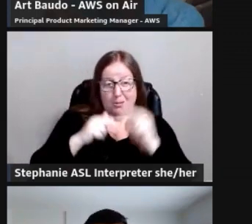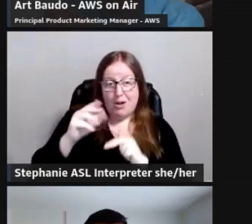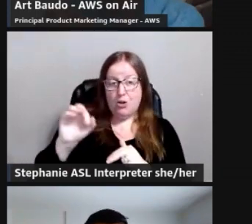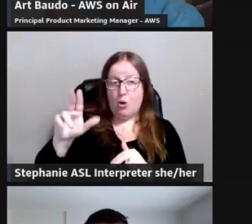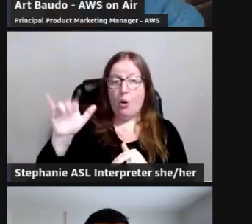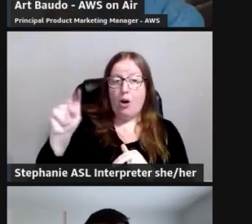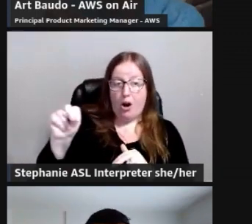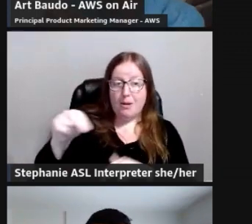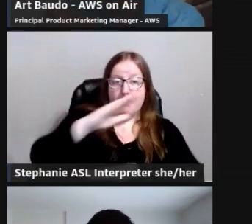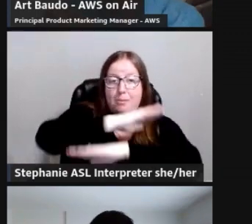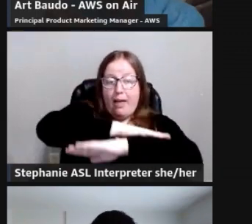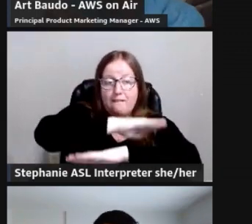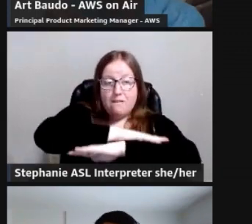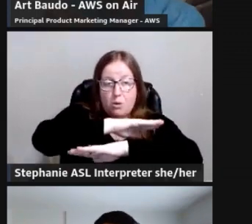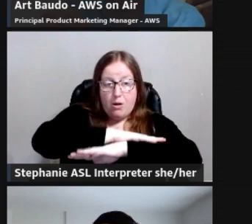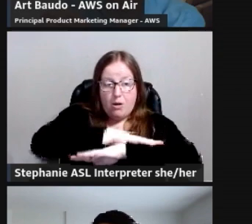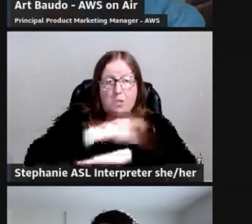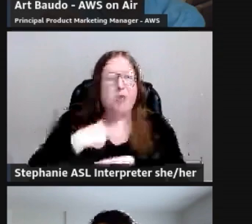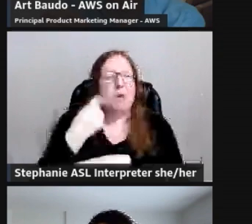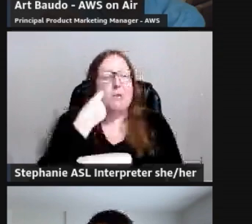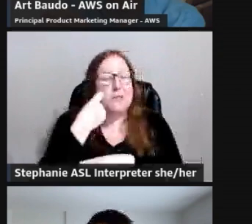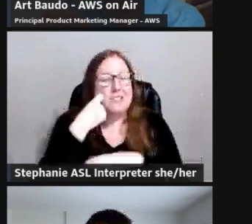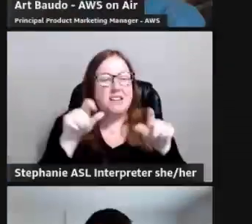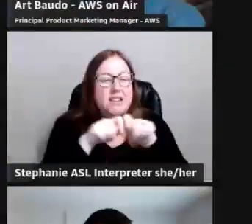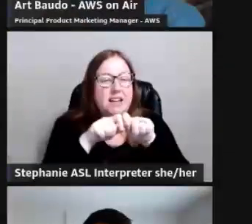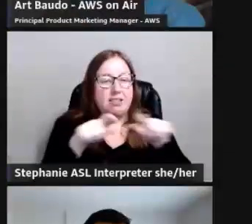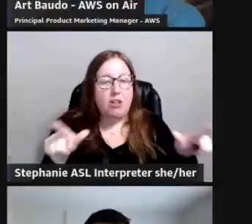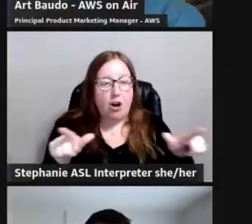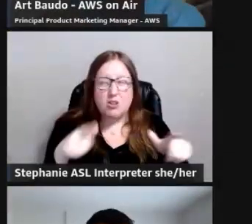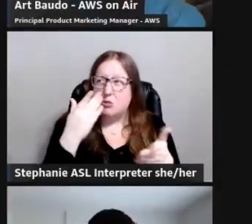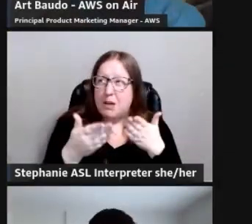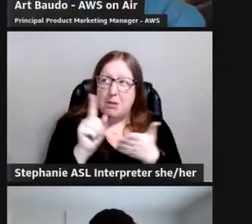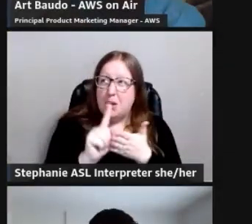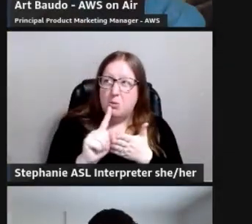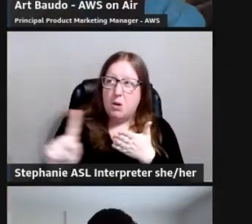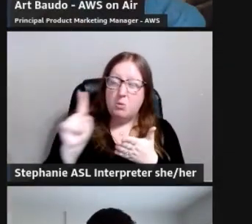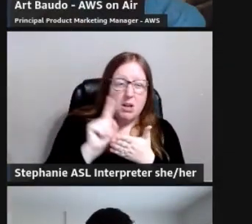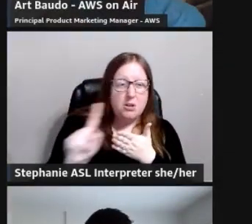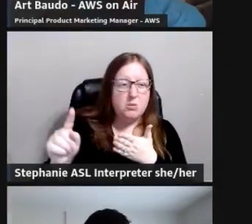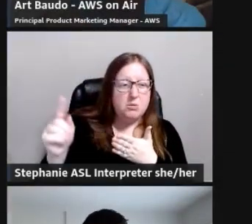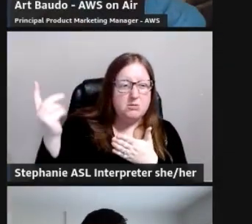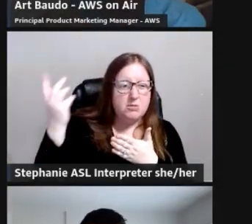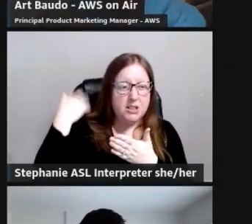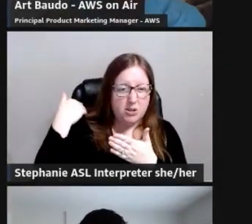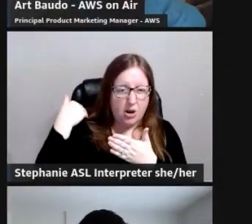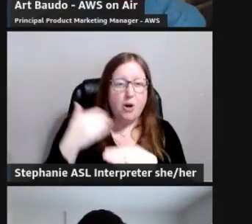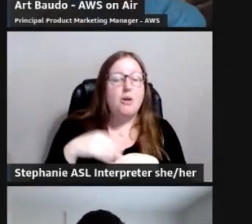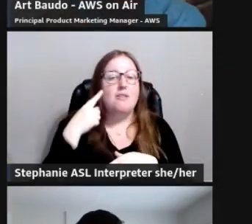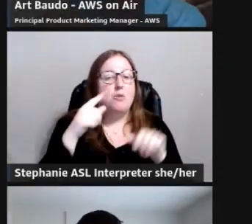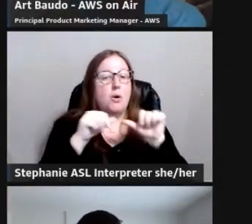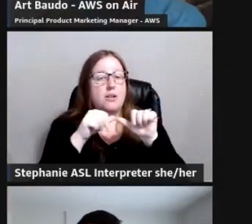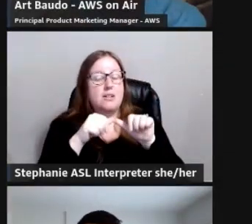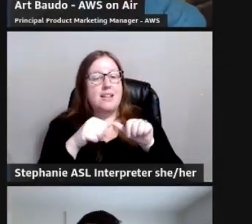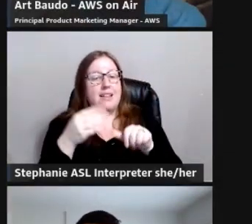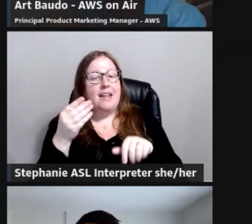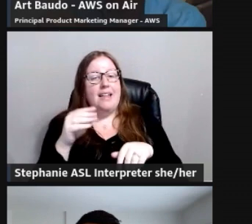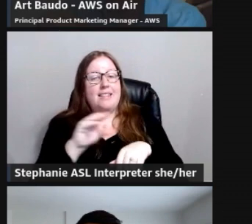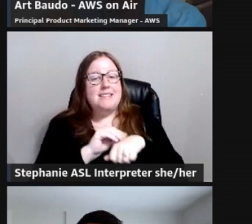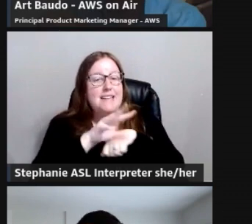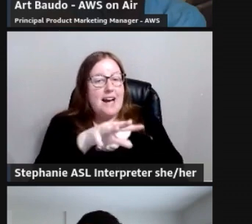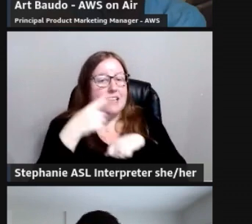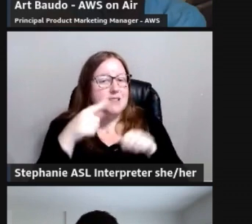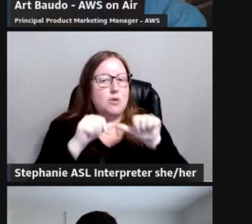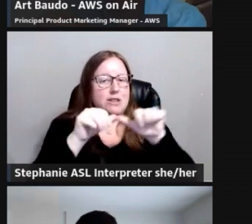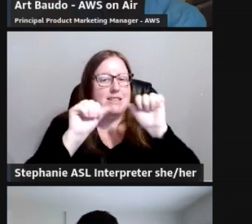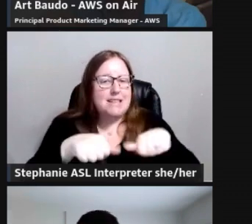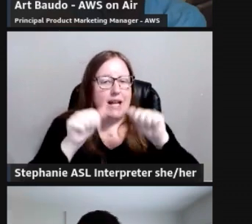accounting platform, we just launched a week and a half back, we launched this guidance for sustainability insights framework. So this